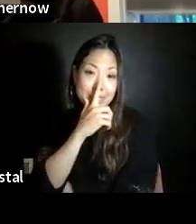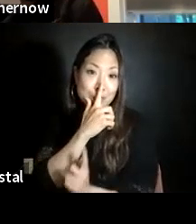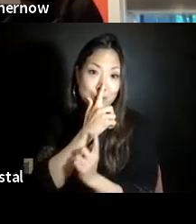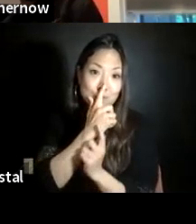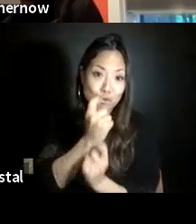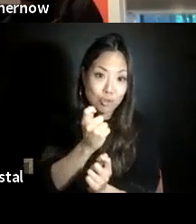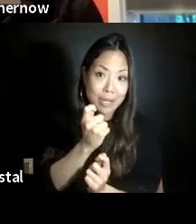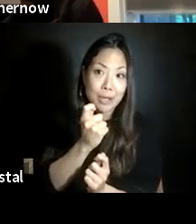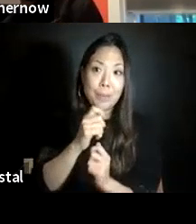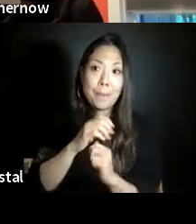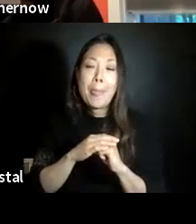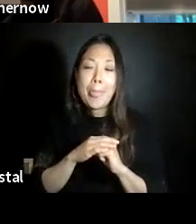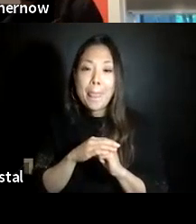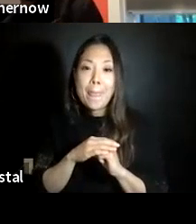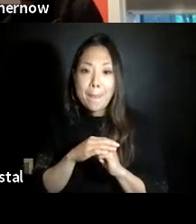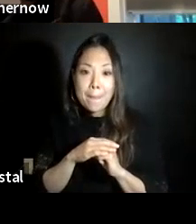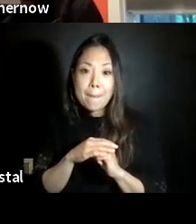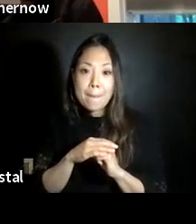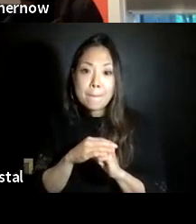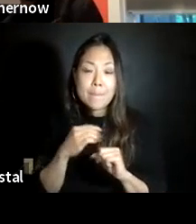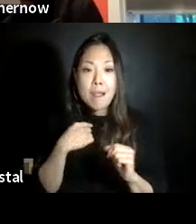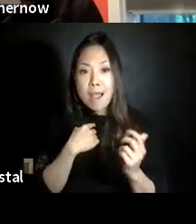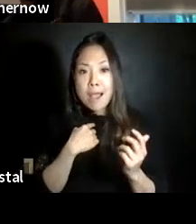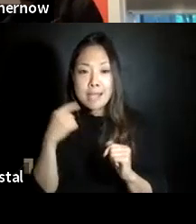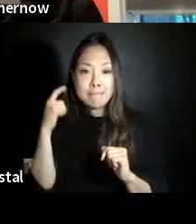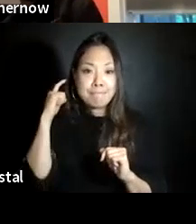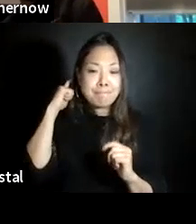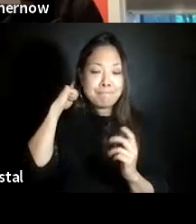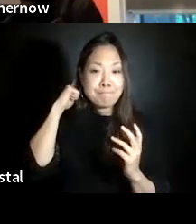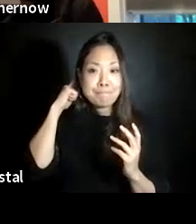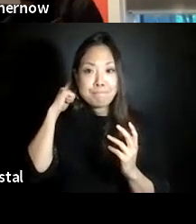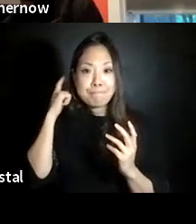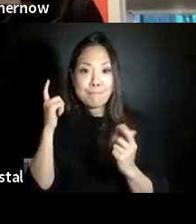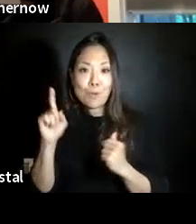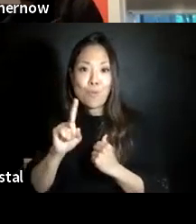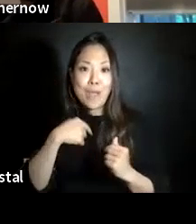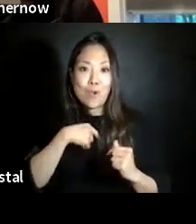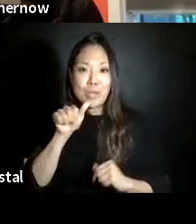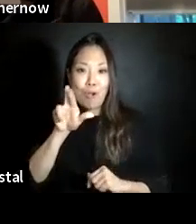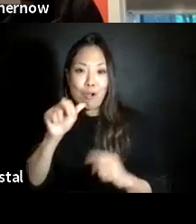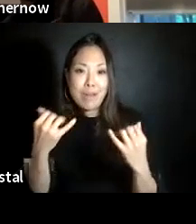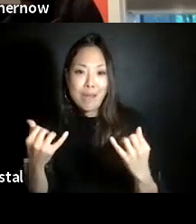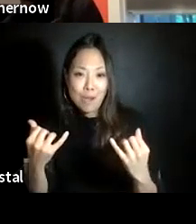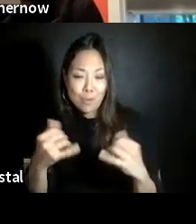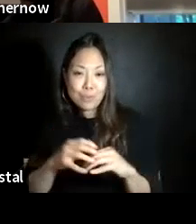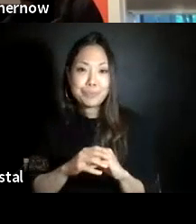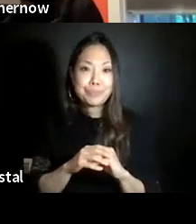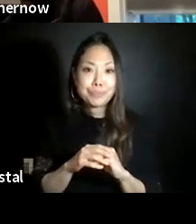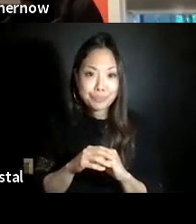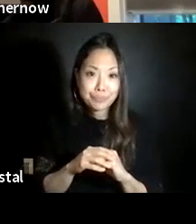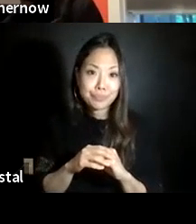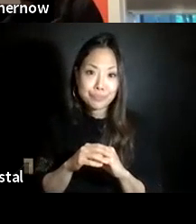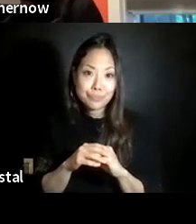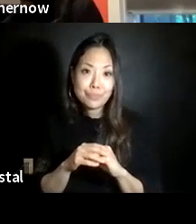However, I'm mindful that of where we are, right? And so